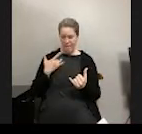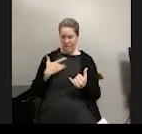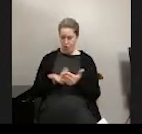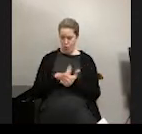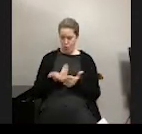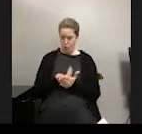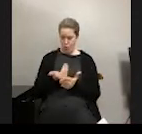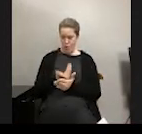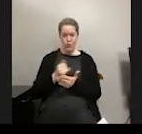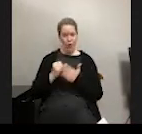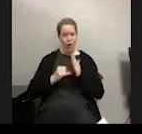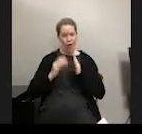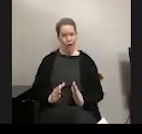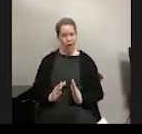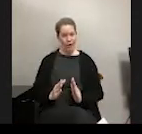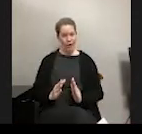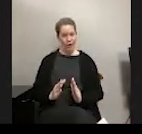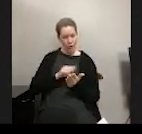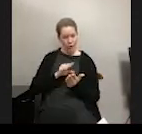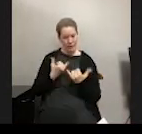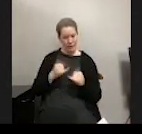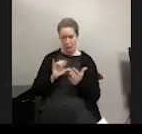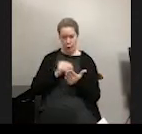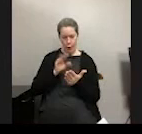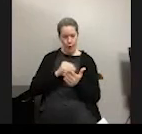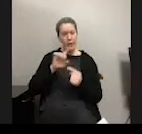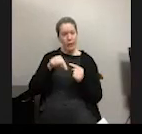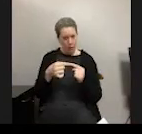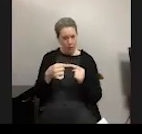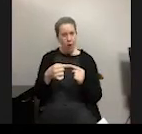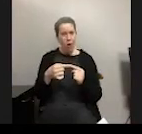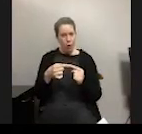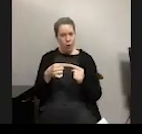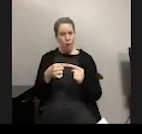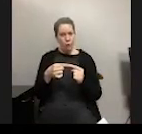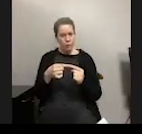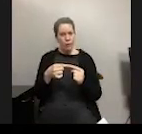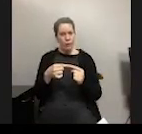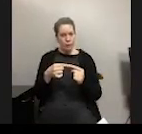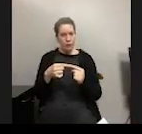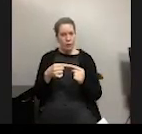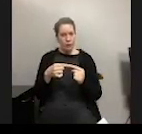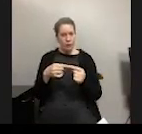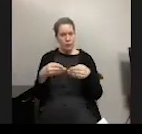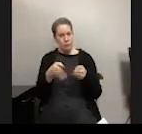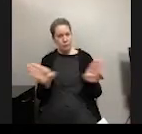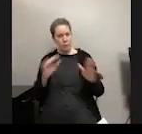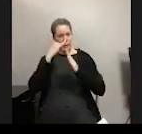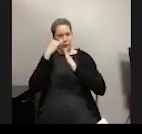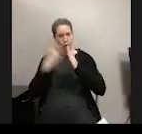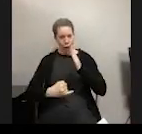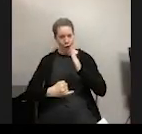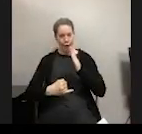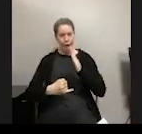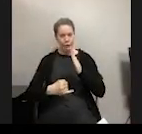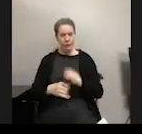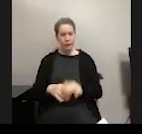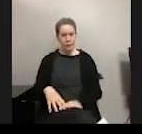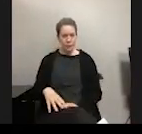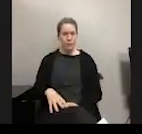keen, to mentor in this way of thinking and this kind of way of art producing, especially with the sort of more pop-up-y things that I do. So I'm